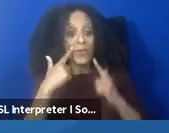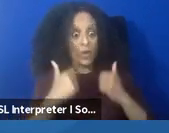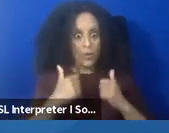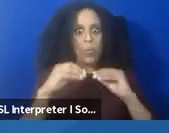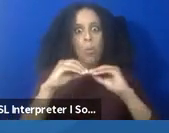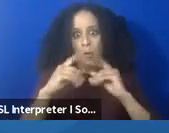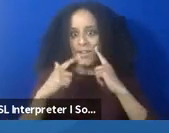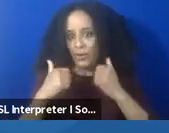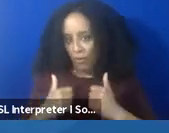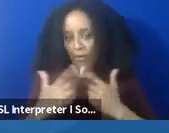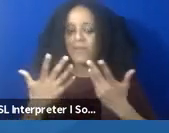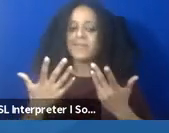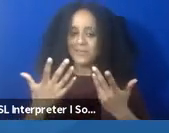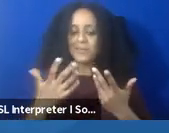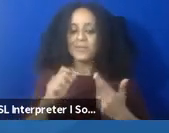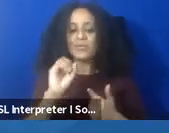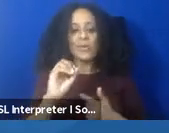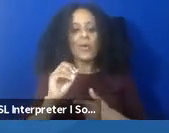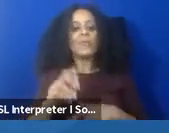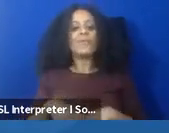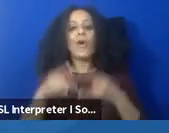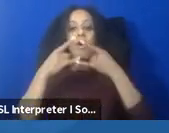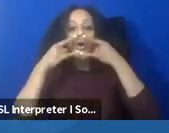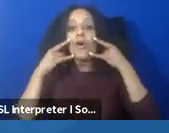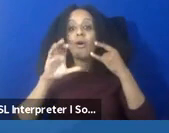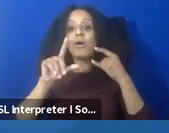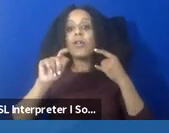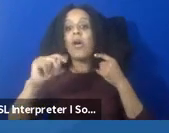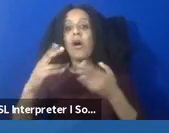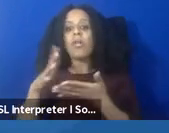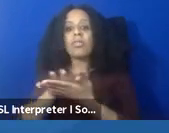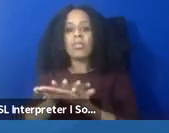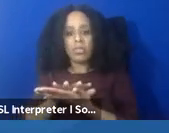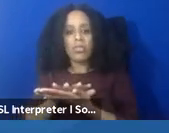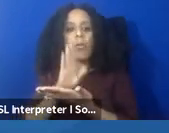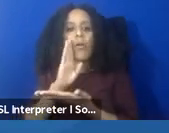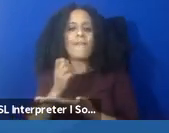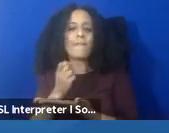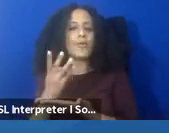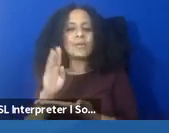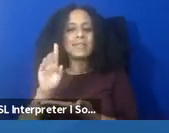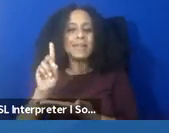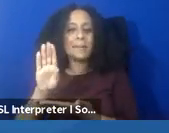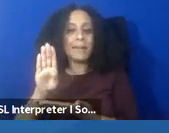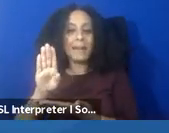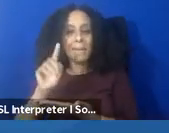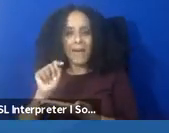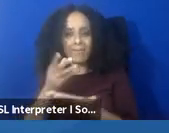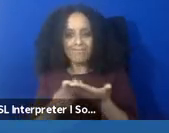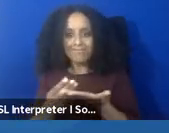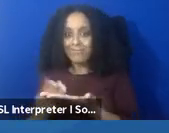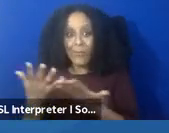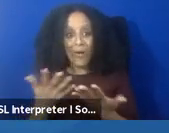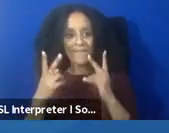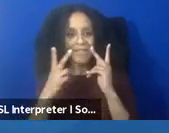loss. And then the more of a cloth mask is going to only have a few dB. But it also takes away visual cues. So you can't see the